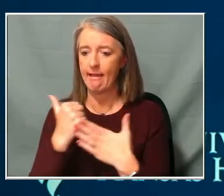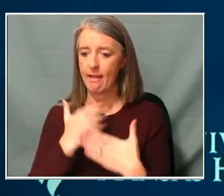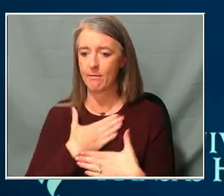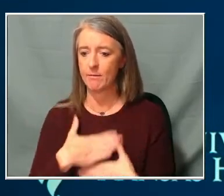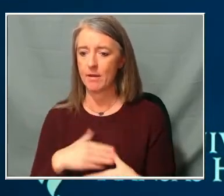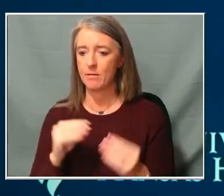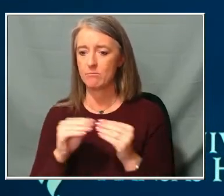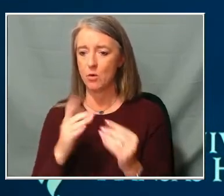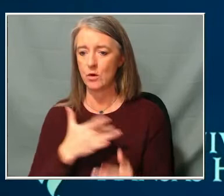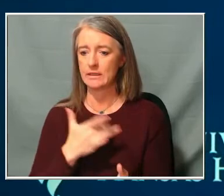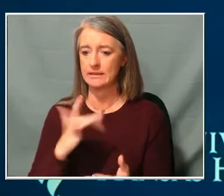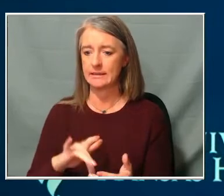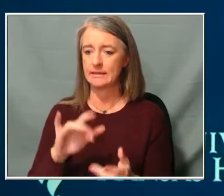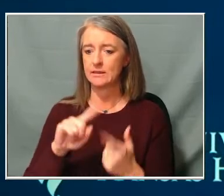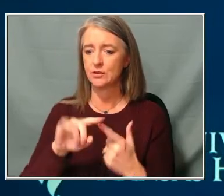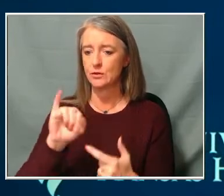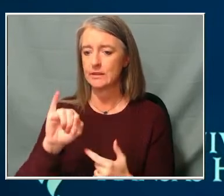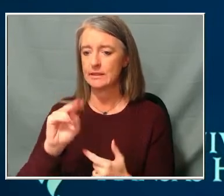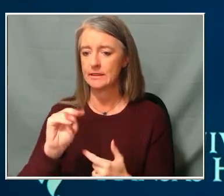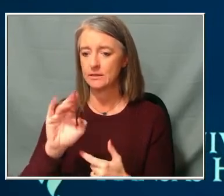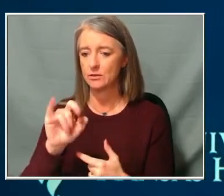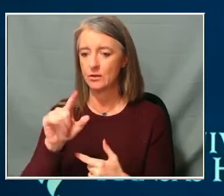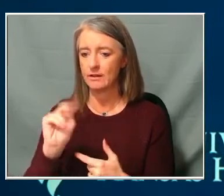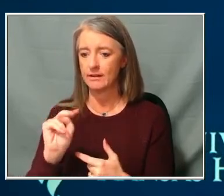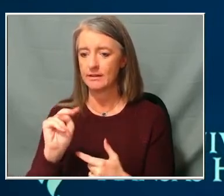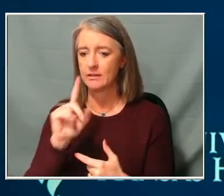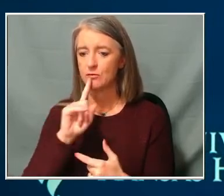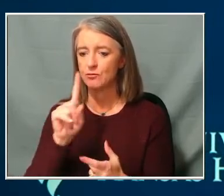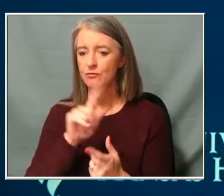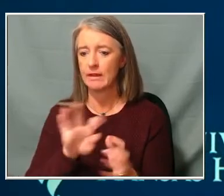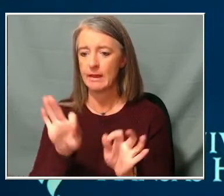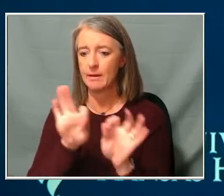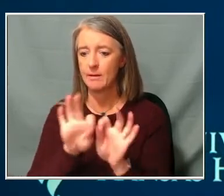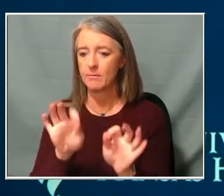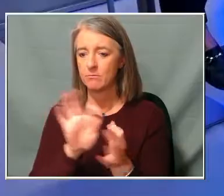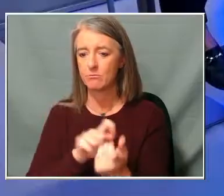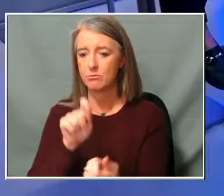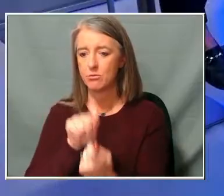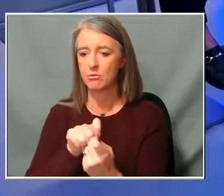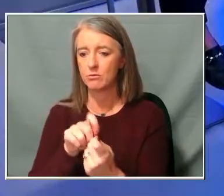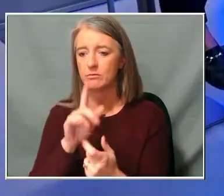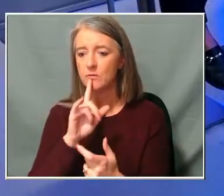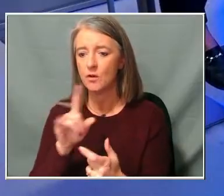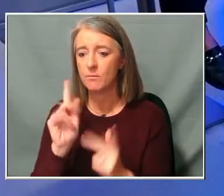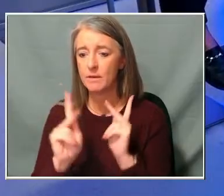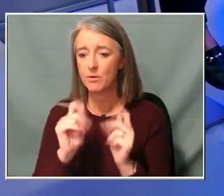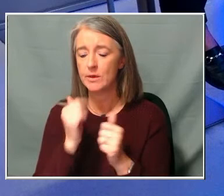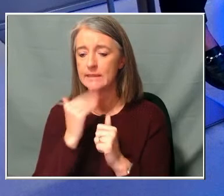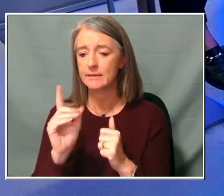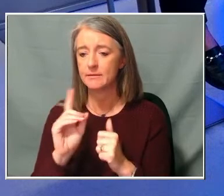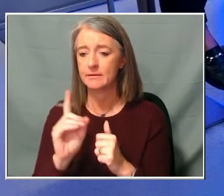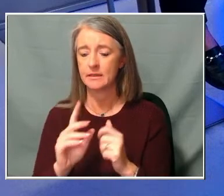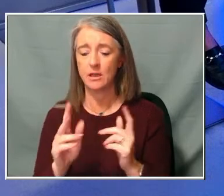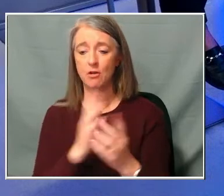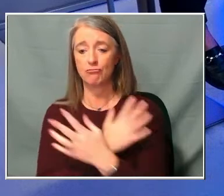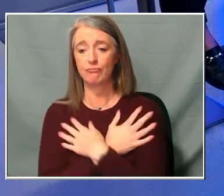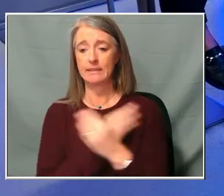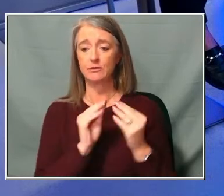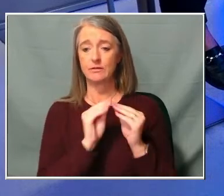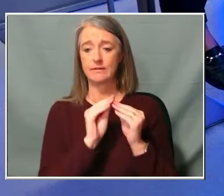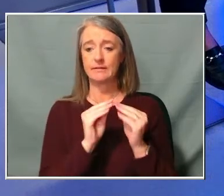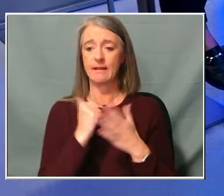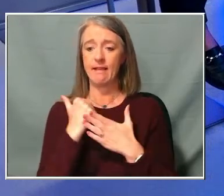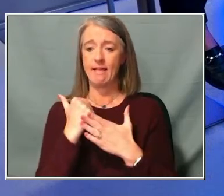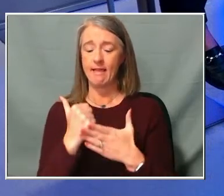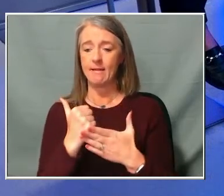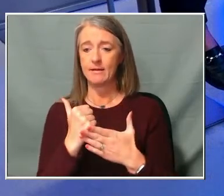sensitive to insulin. And we think that might be particularly important for those with diabetes. Well, and the term rest and repair certainly kind of softens the blow of fasting. It